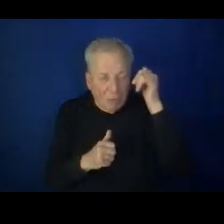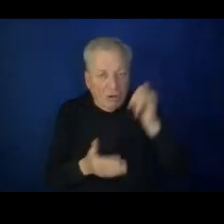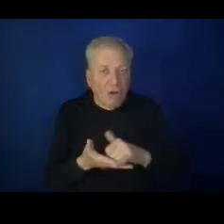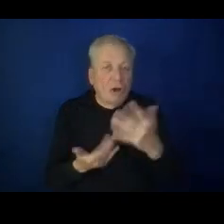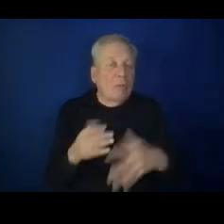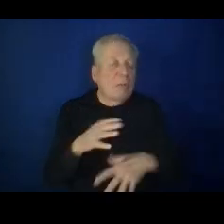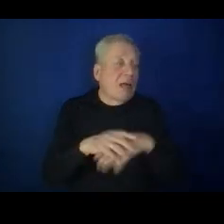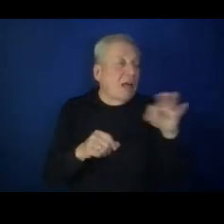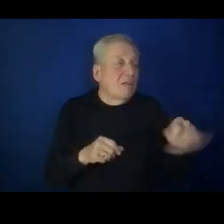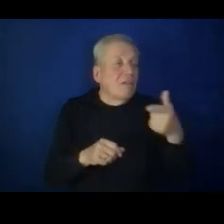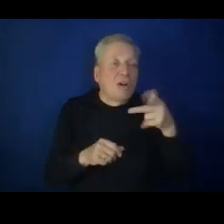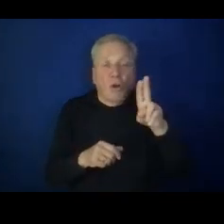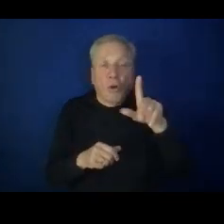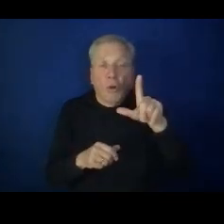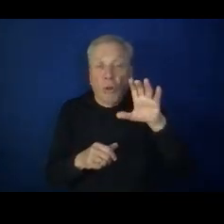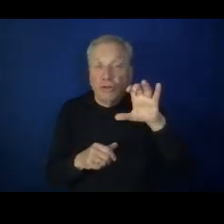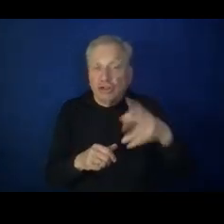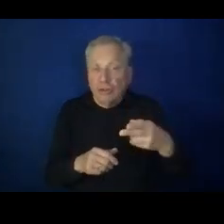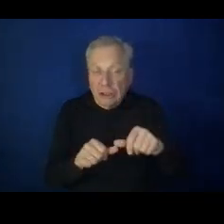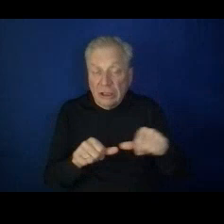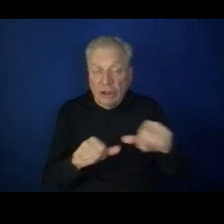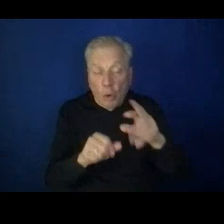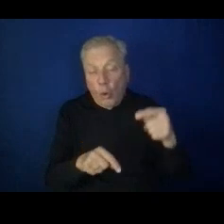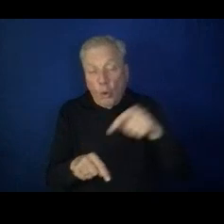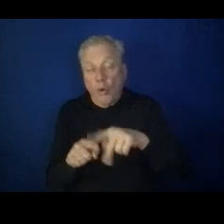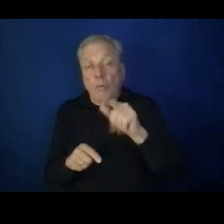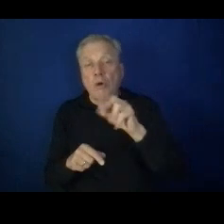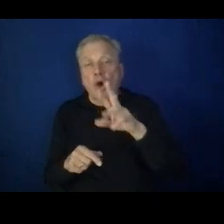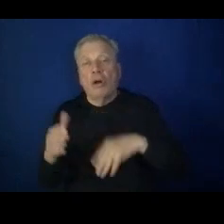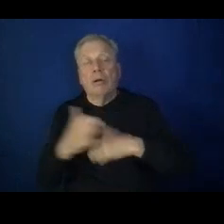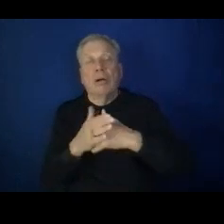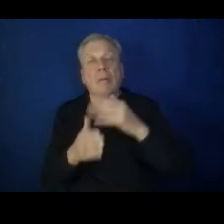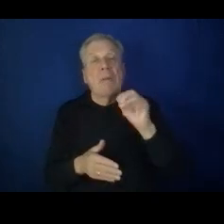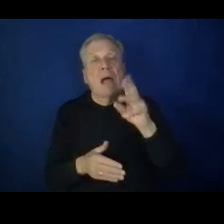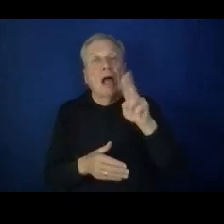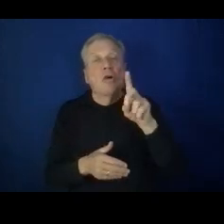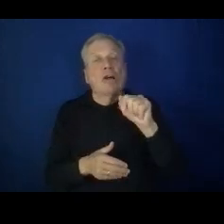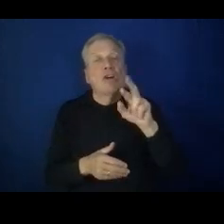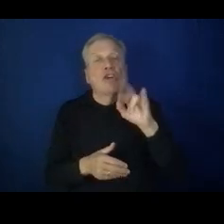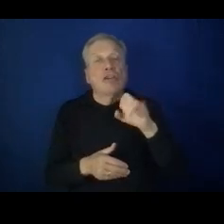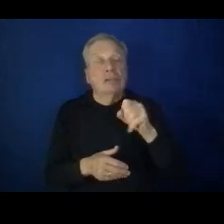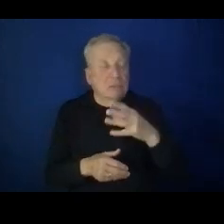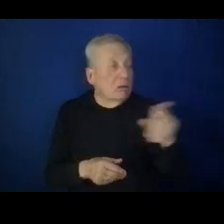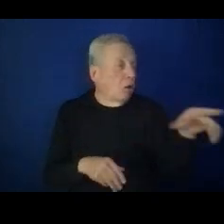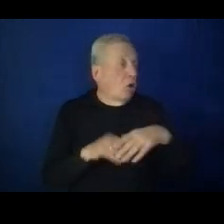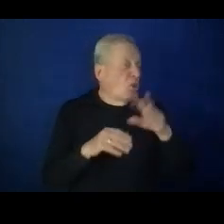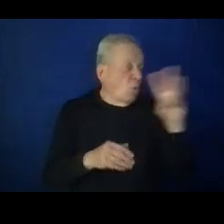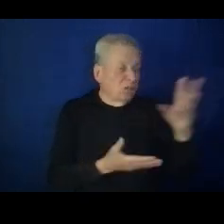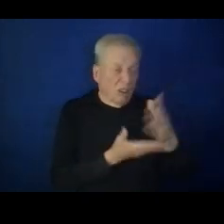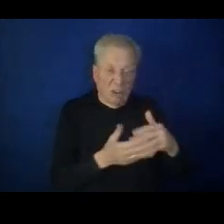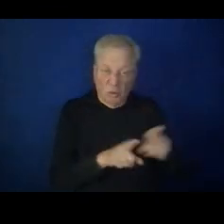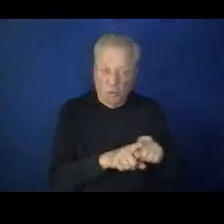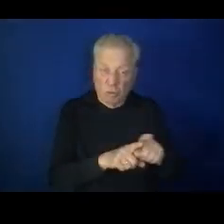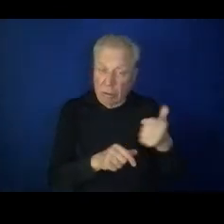and away from the park boundaries. Second, and same thing on the west side to some extent, large extent.